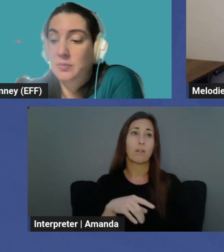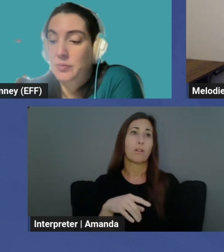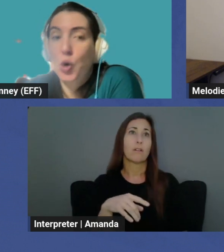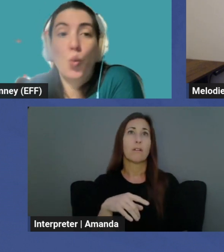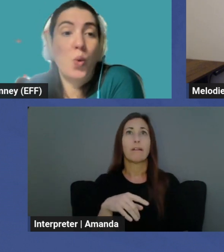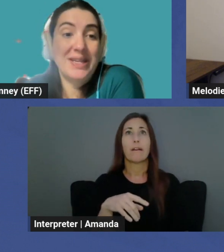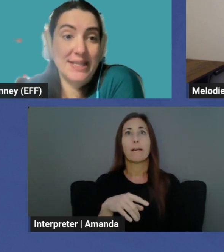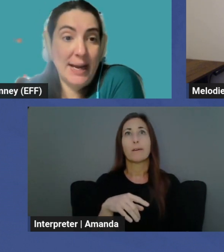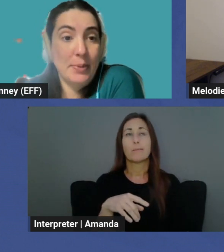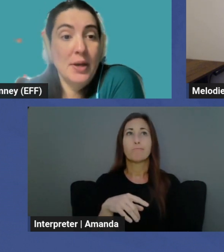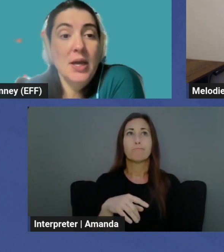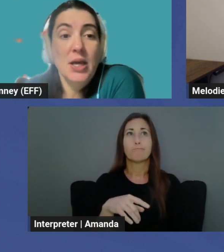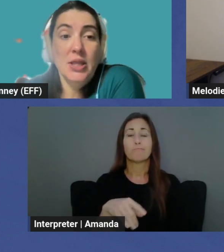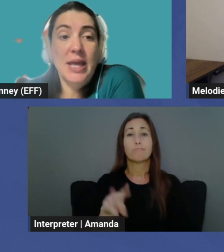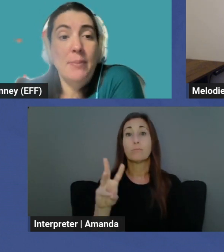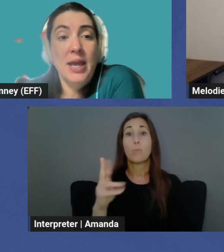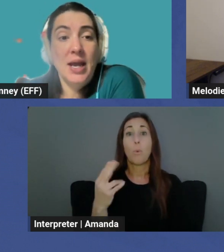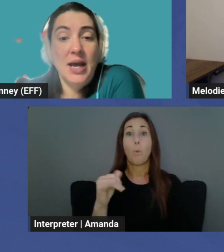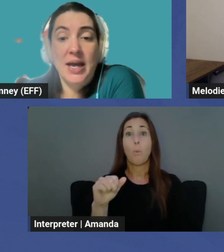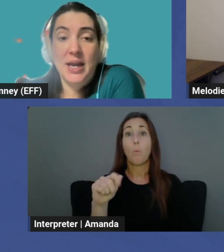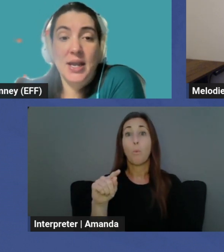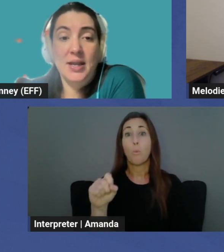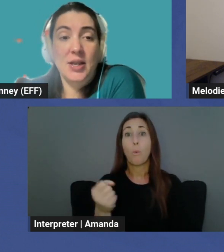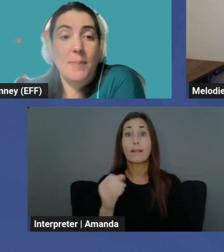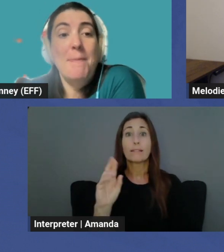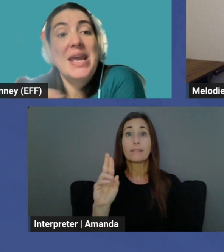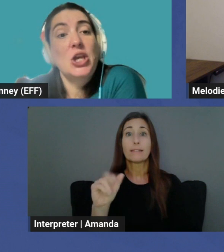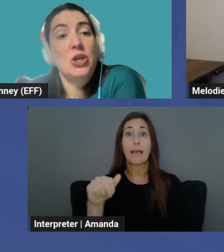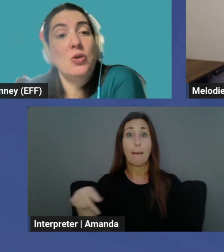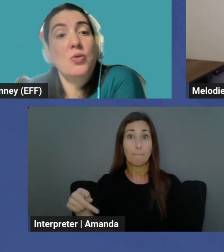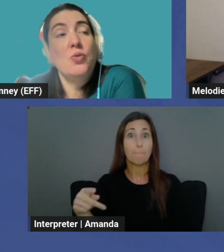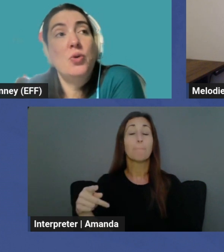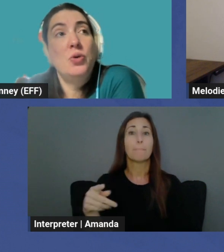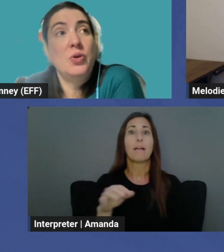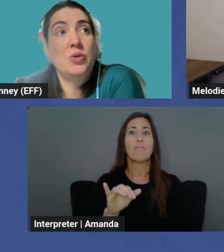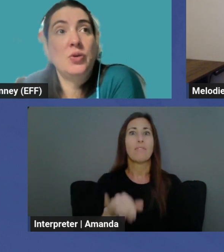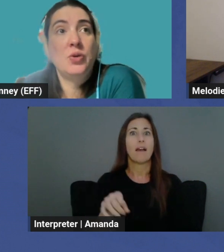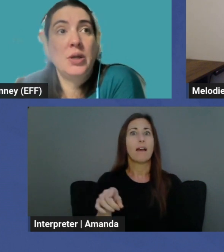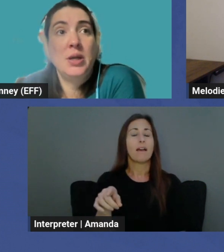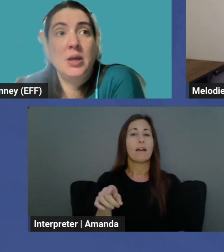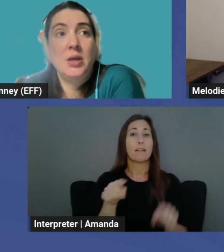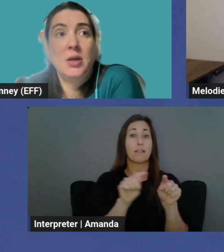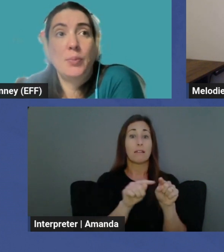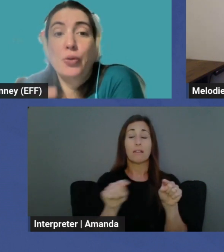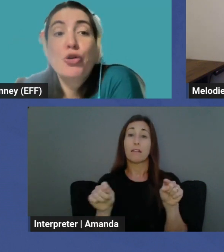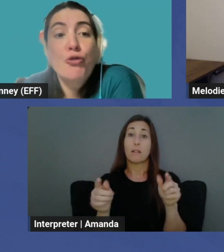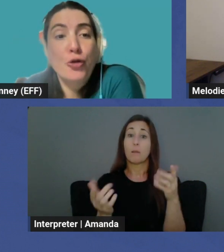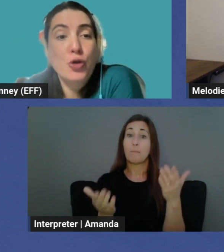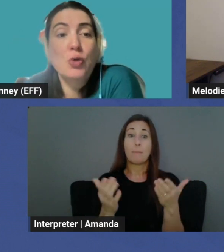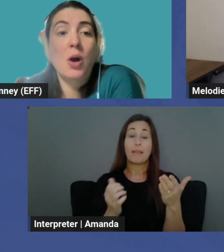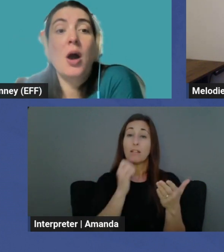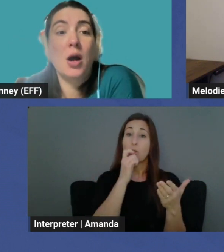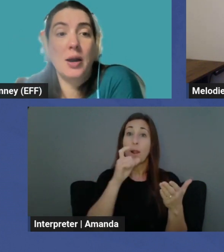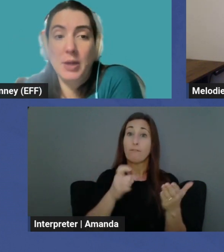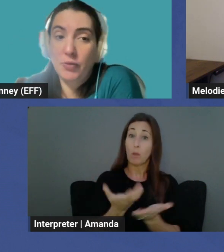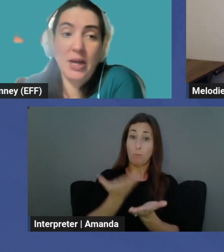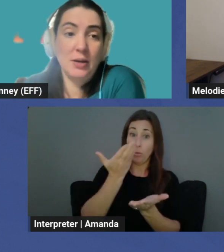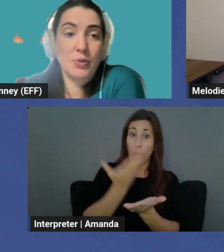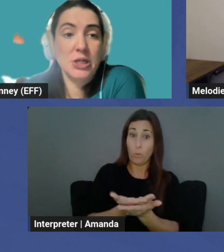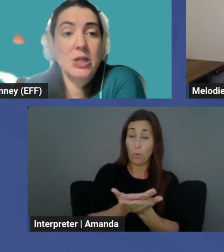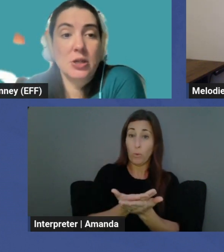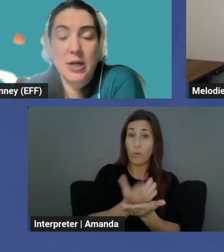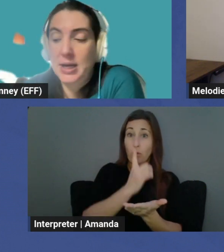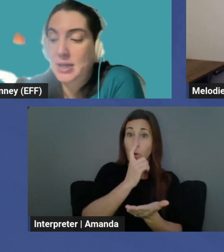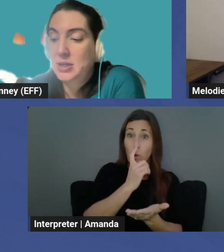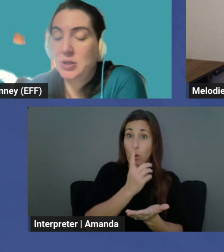more, WhatsApp, they may not make you prove who you are. I mean, Reddit